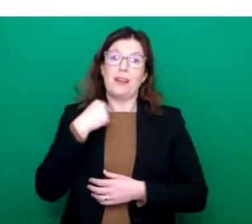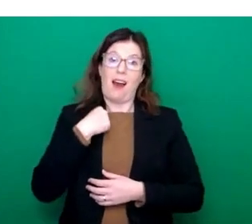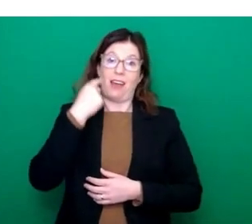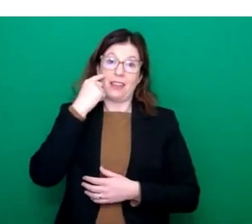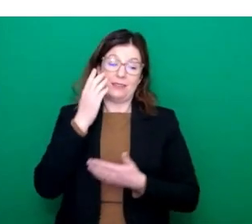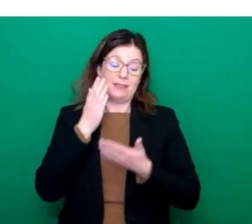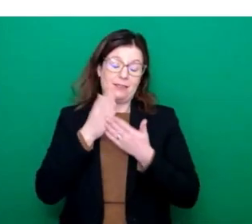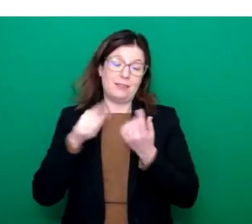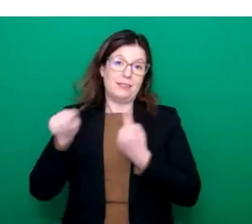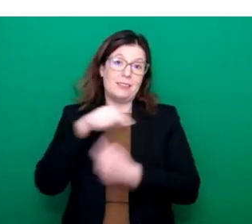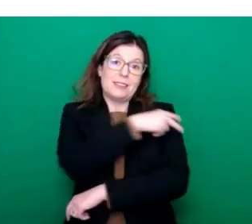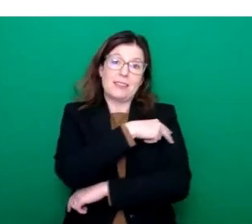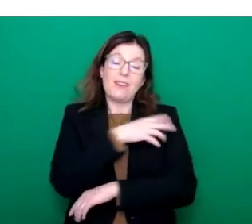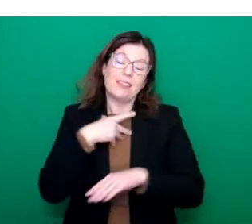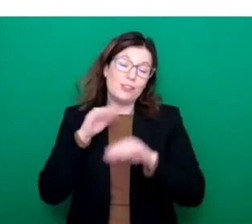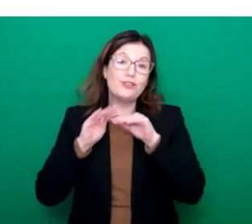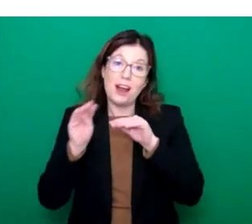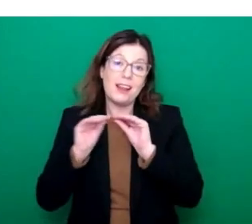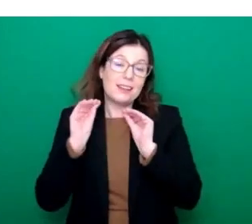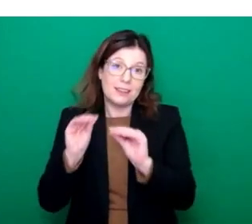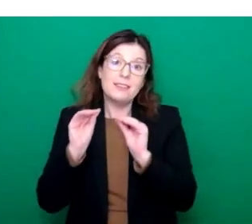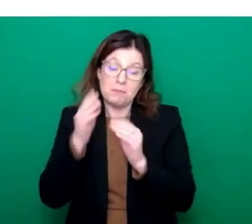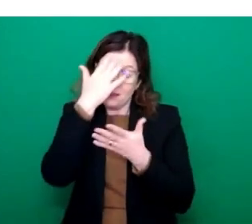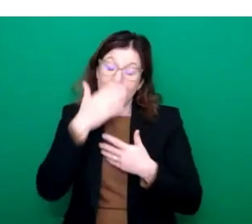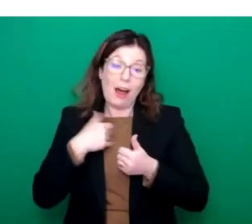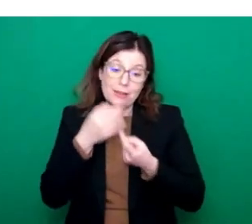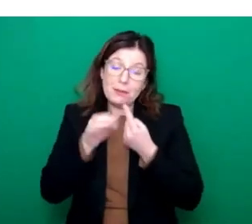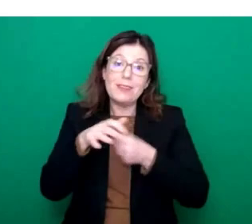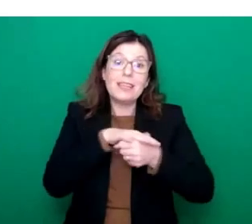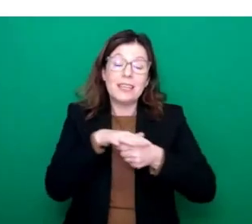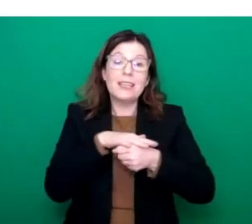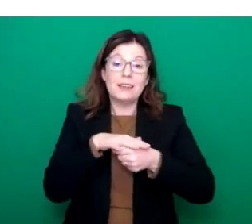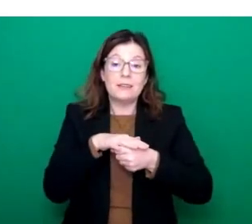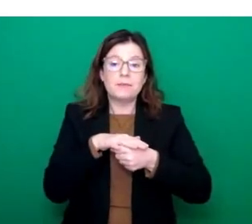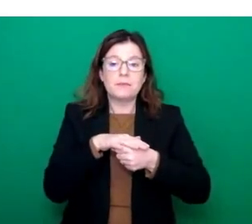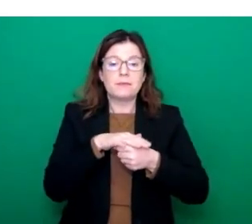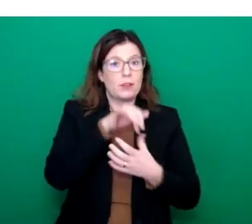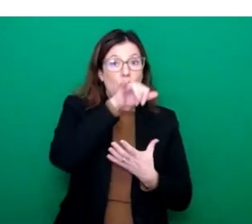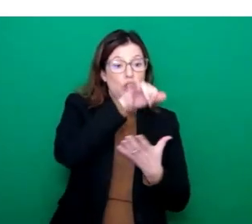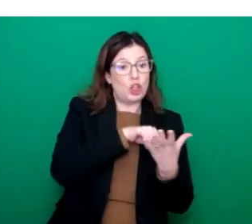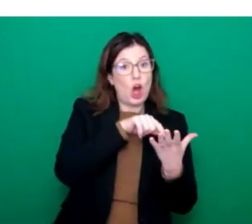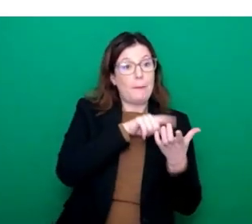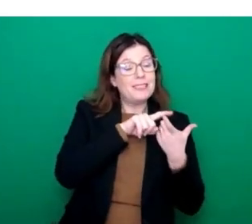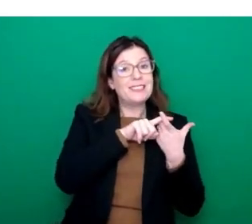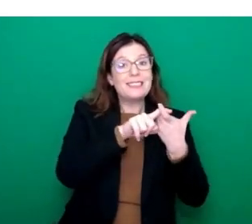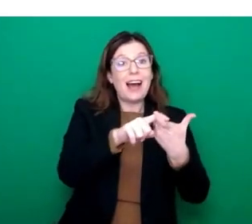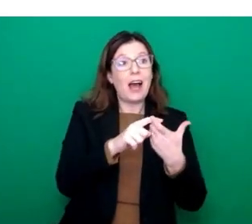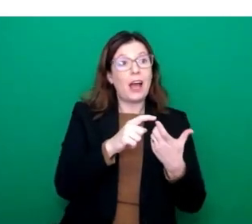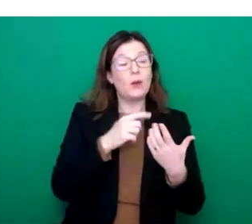and also potentially, even though this staying well document that we worked on before